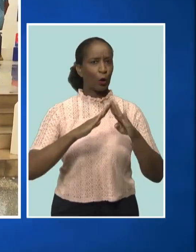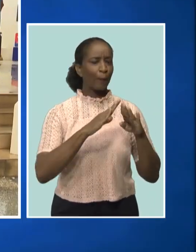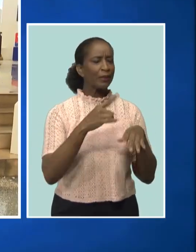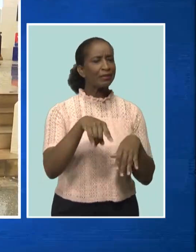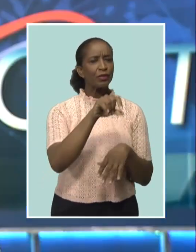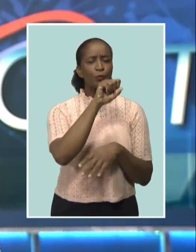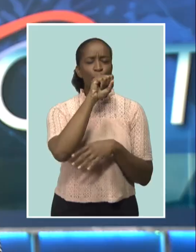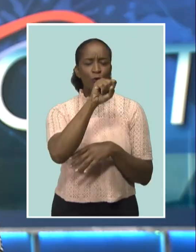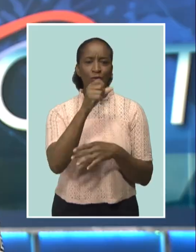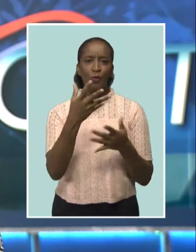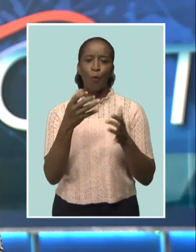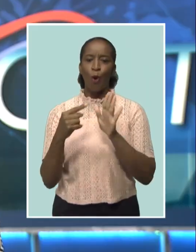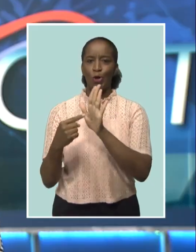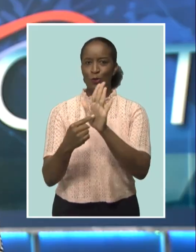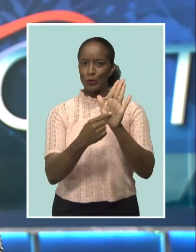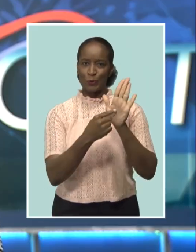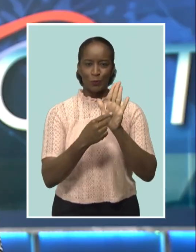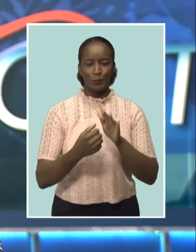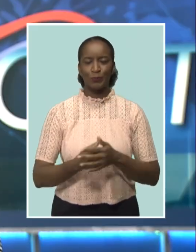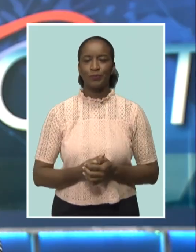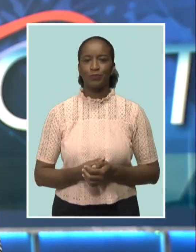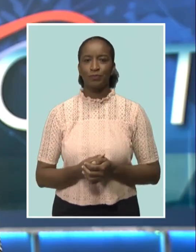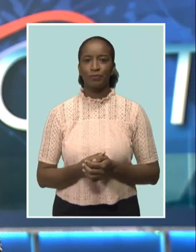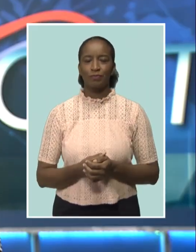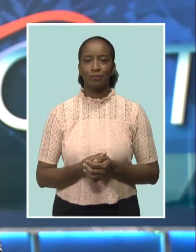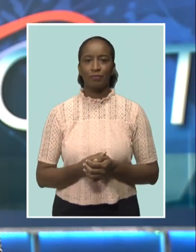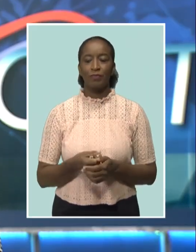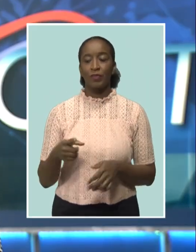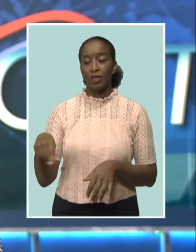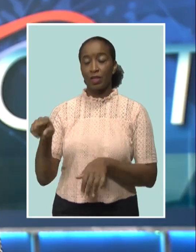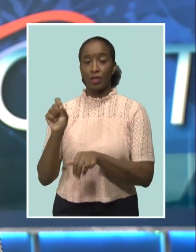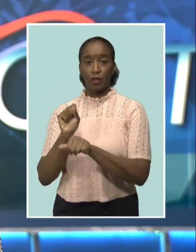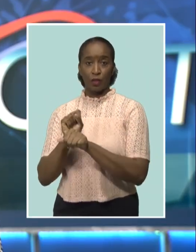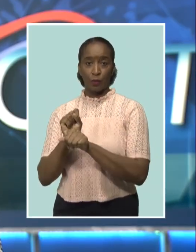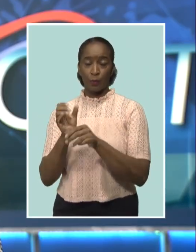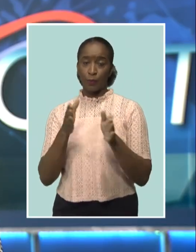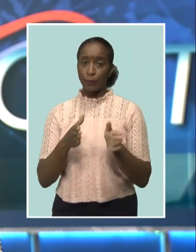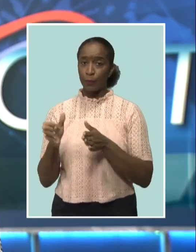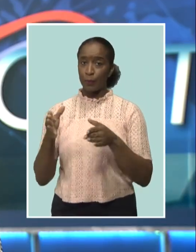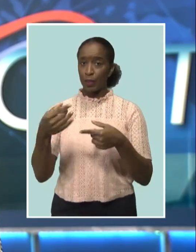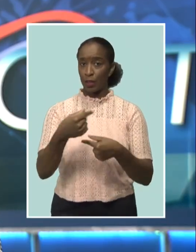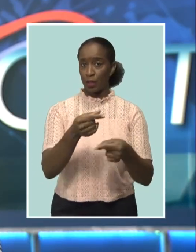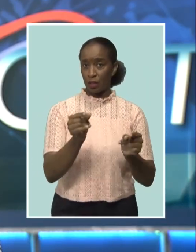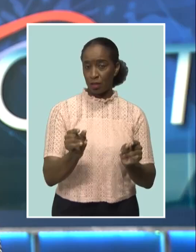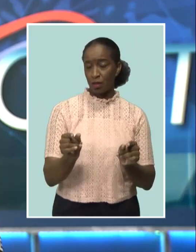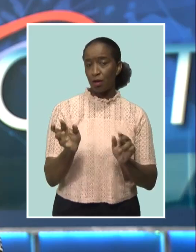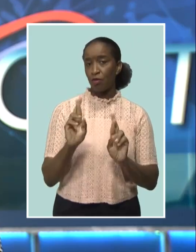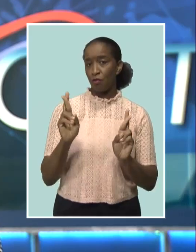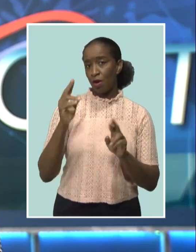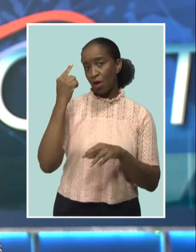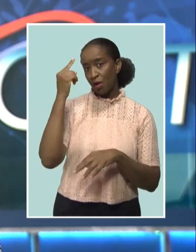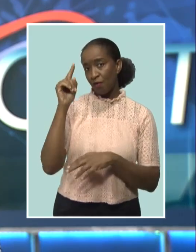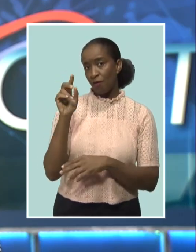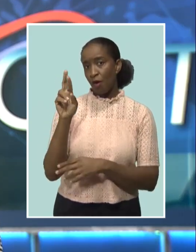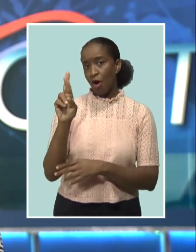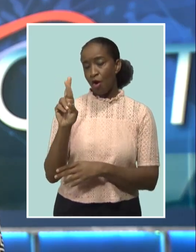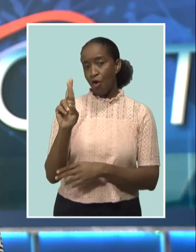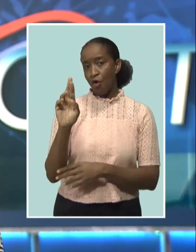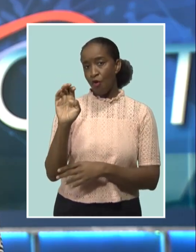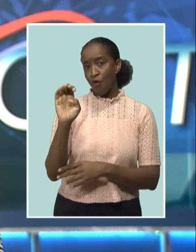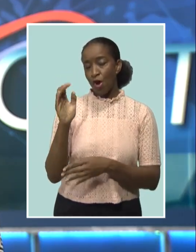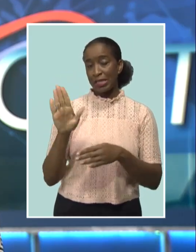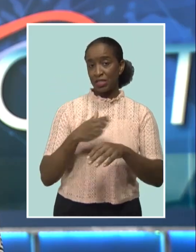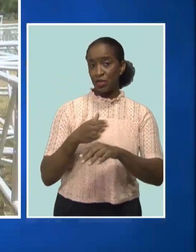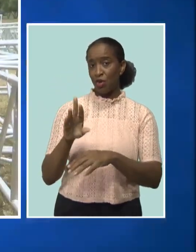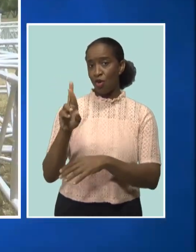highlight. Well, work has started to get the National Botanical Gardens ready for the hosting of this year's Reggae Weekend.